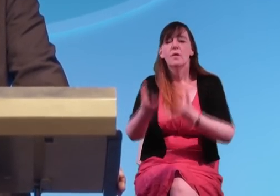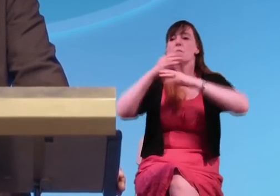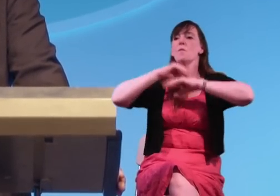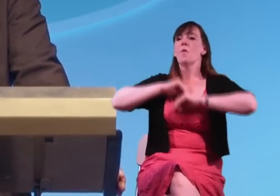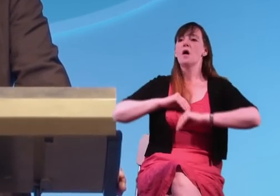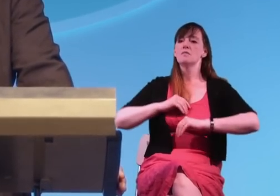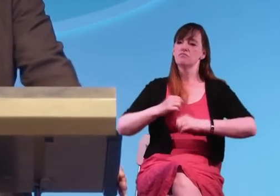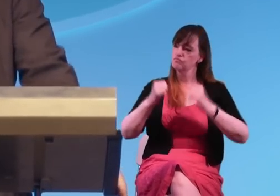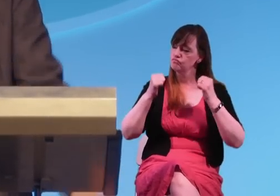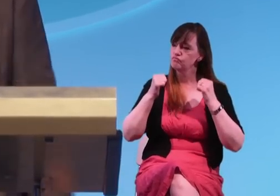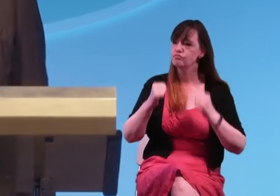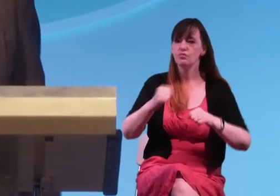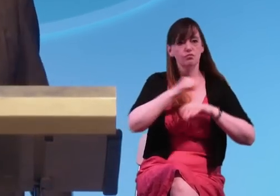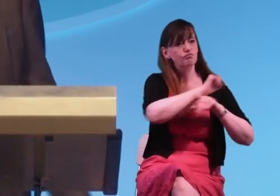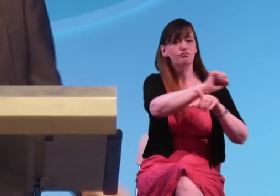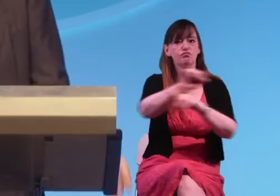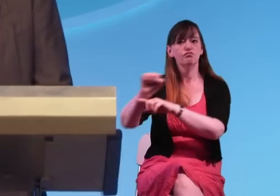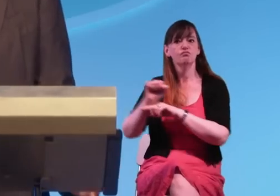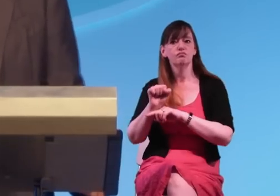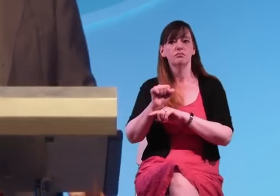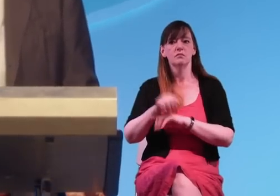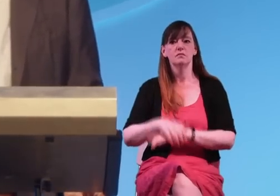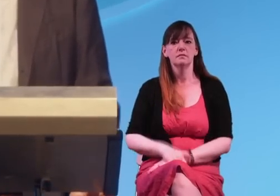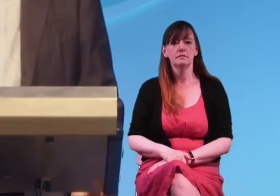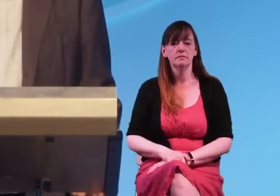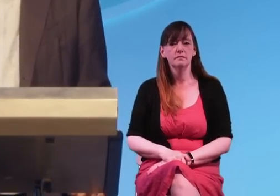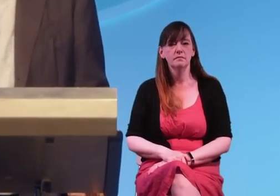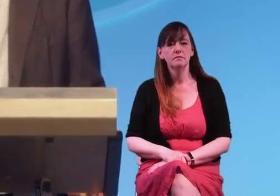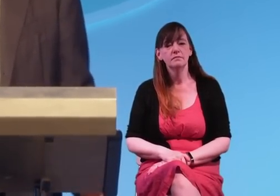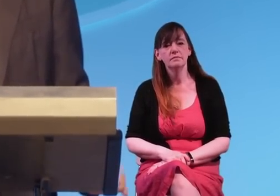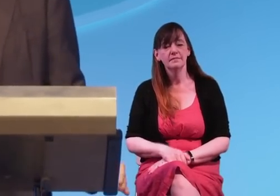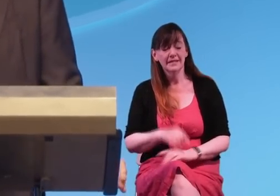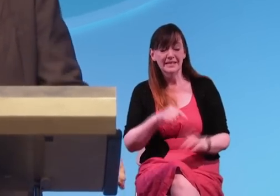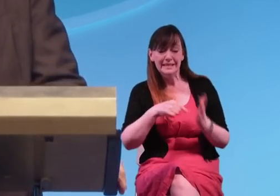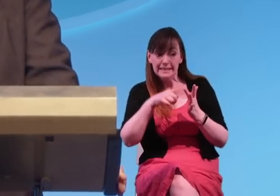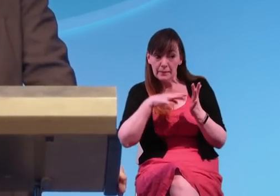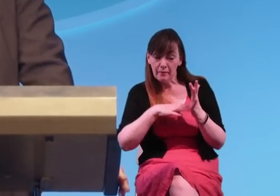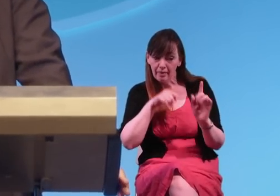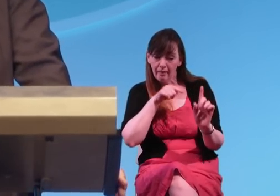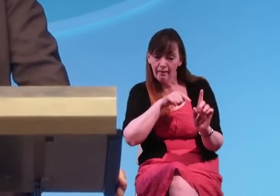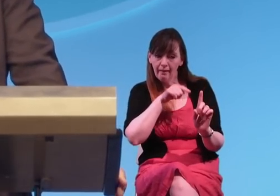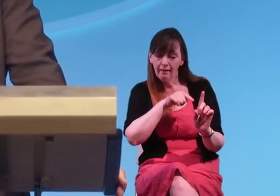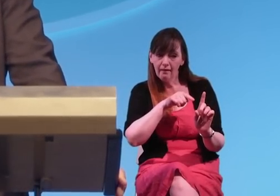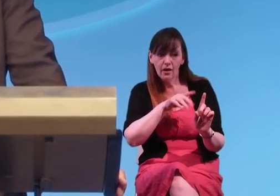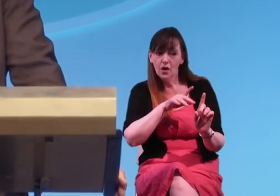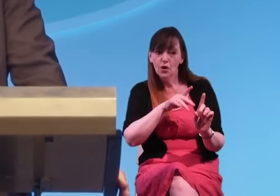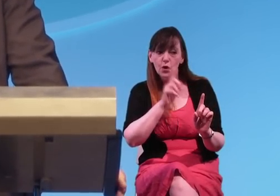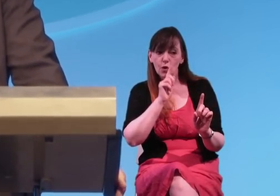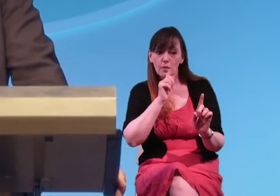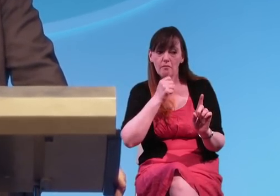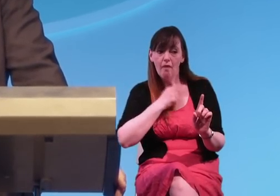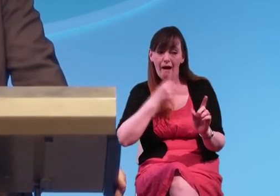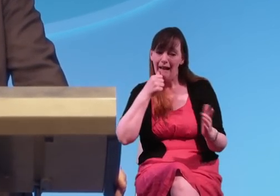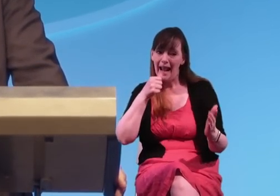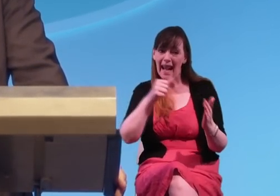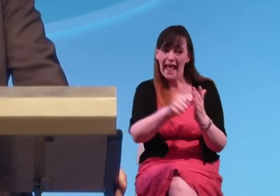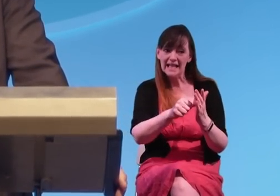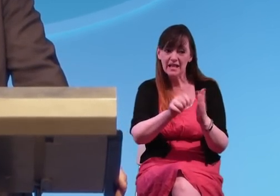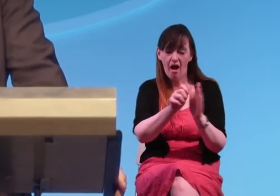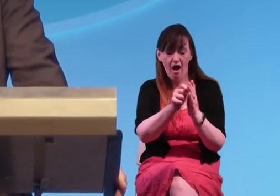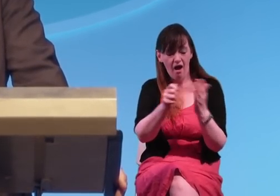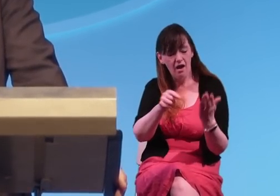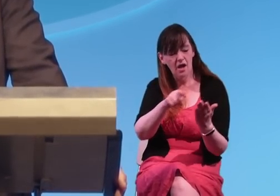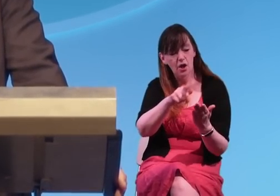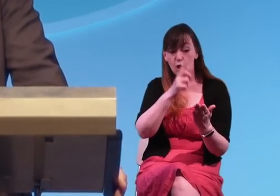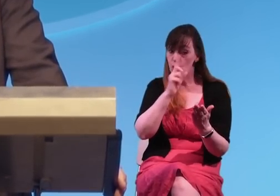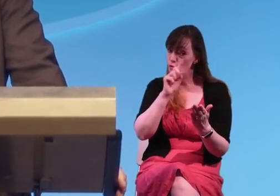with. You are not allowed, Timothy, to rewrite my letters. You